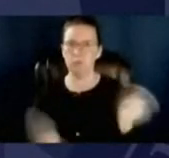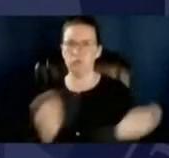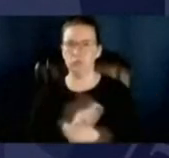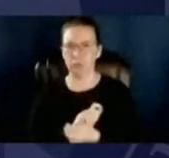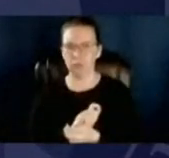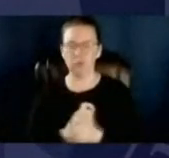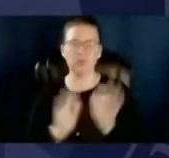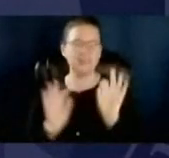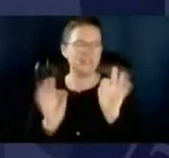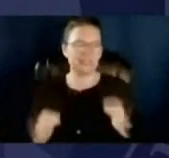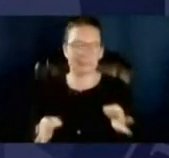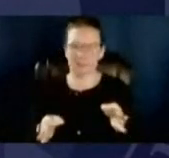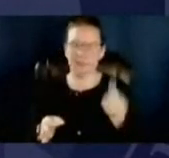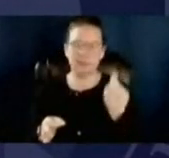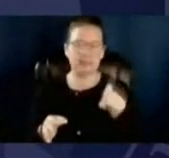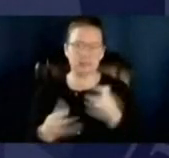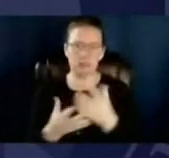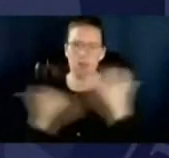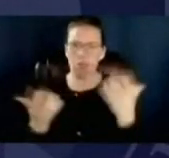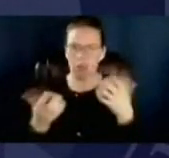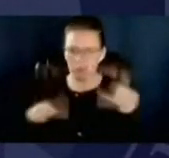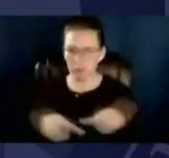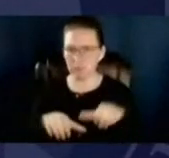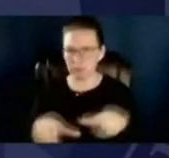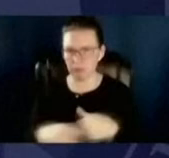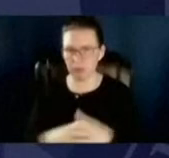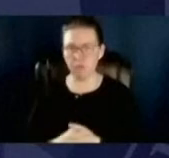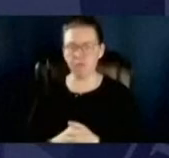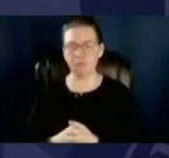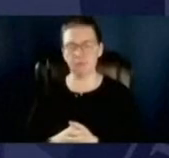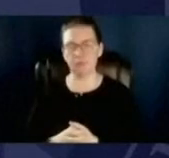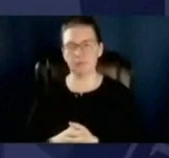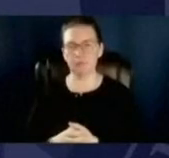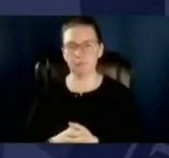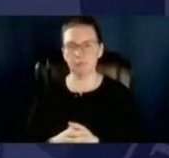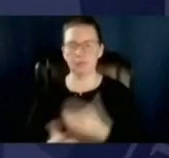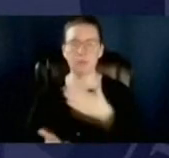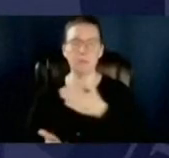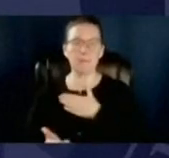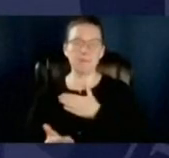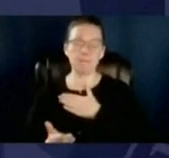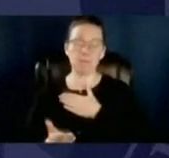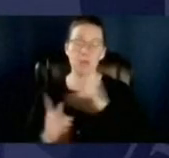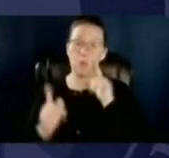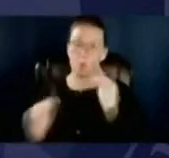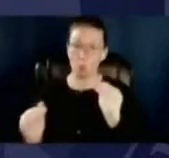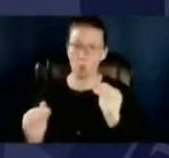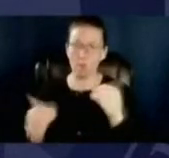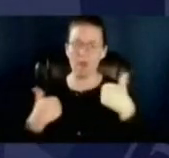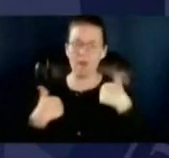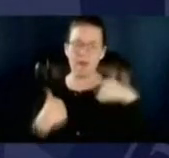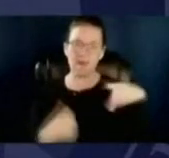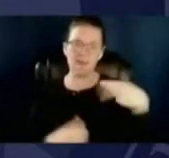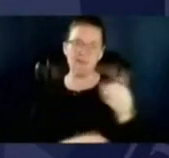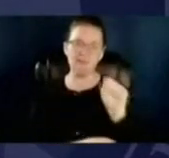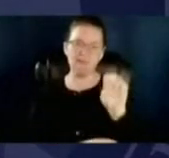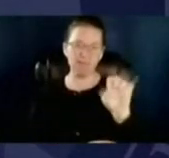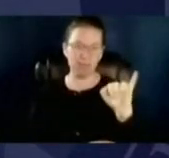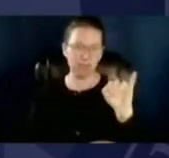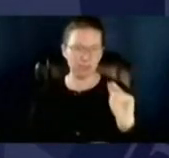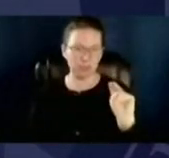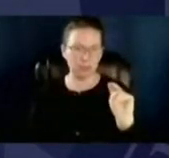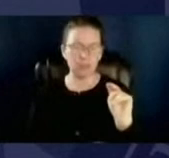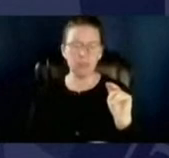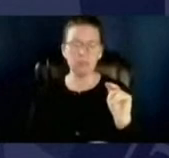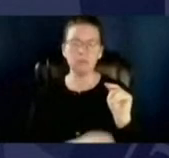And what I'm hoping for is a phase-in of additional actions over